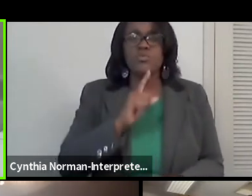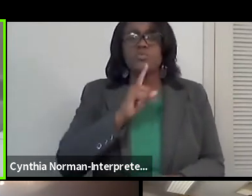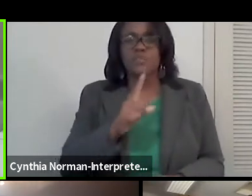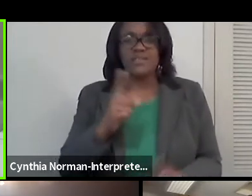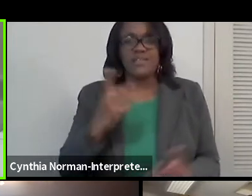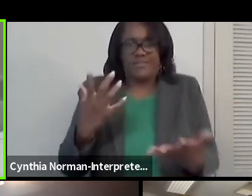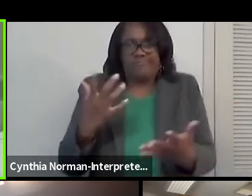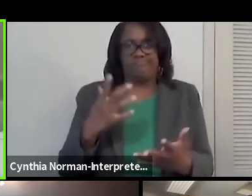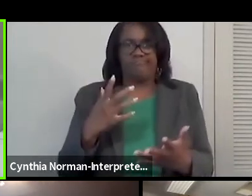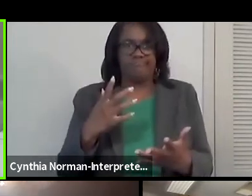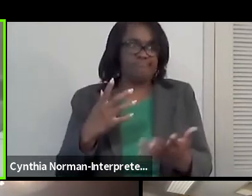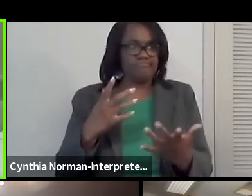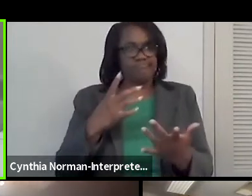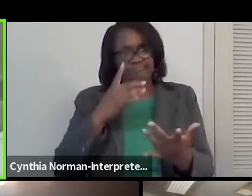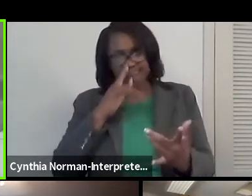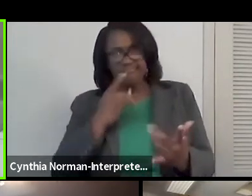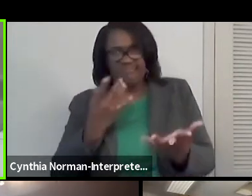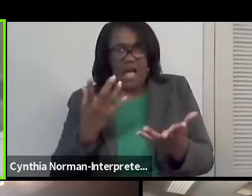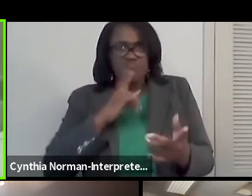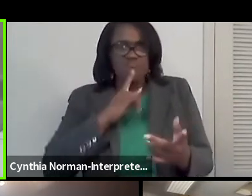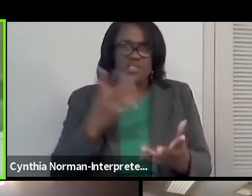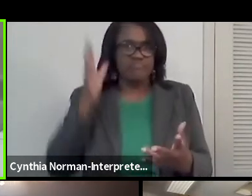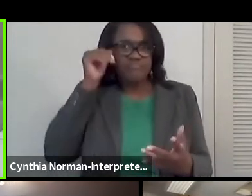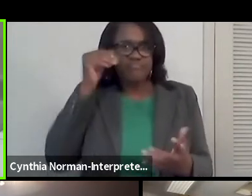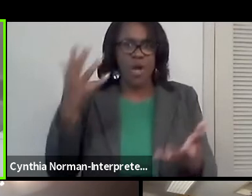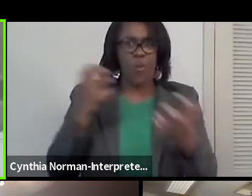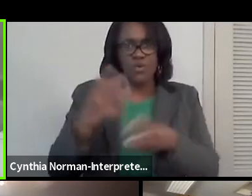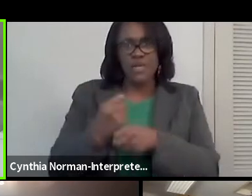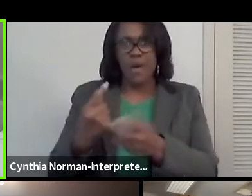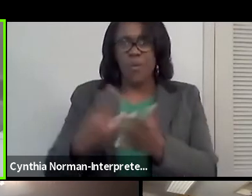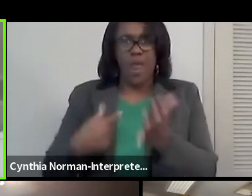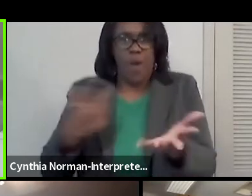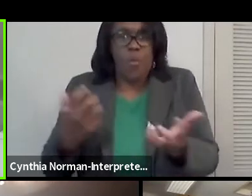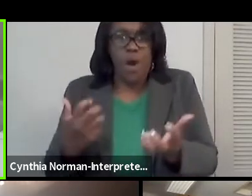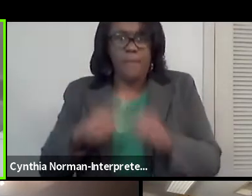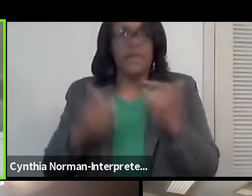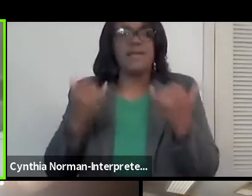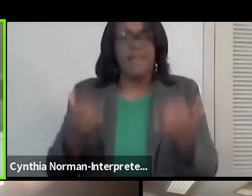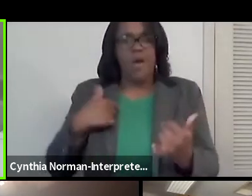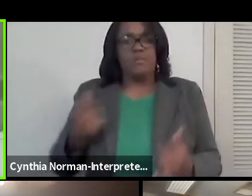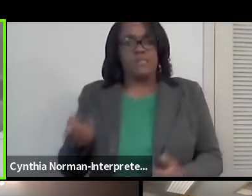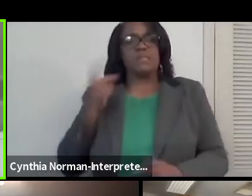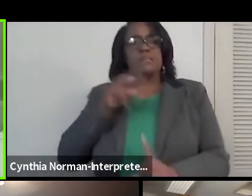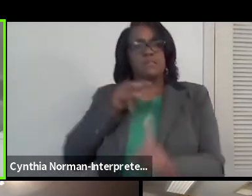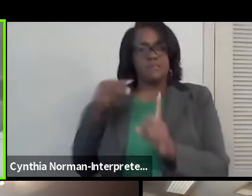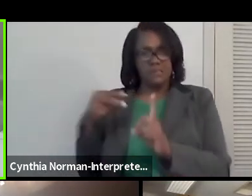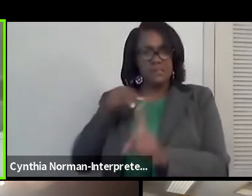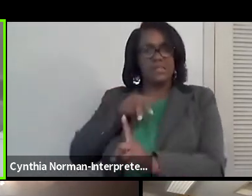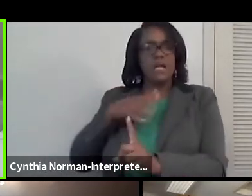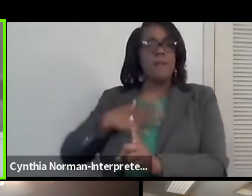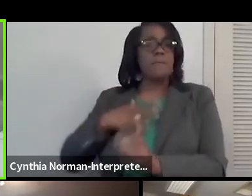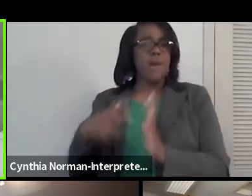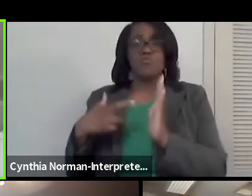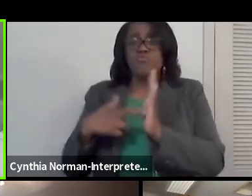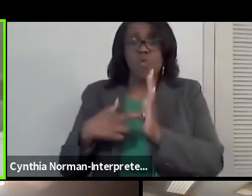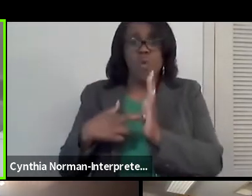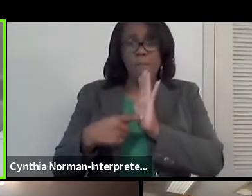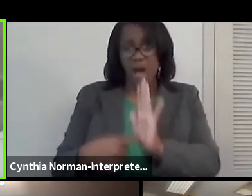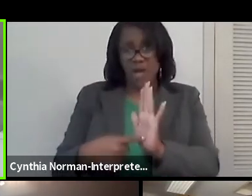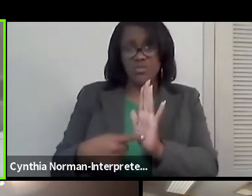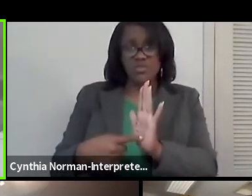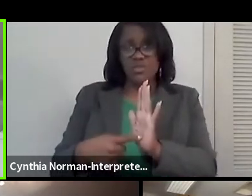dogmatic and trying to get what they want. But I can see them now in all of these contexts. All of my role models working with wildlife growing up were